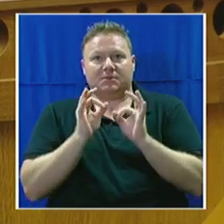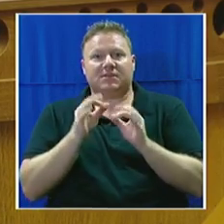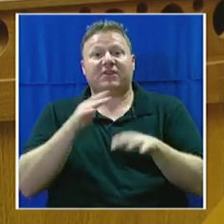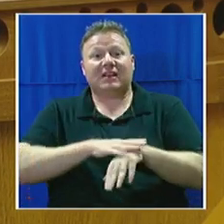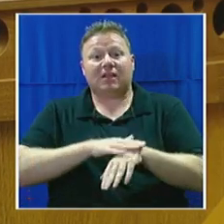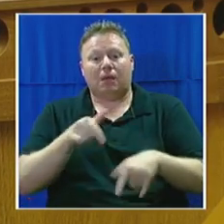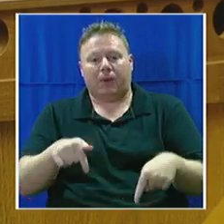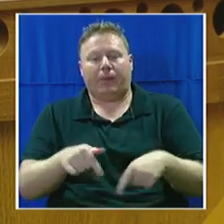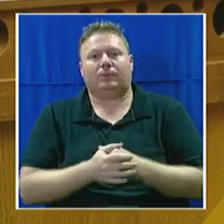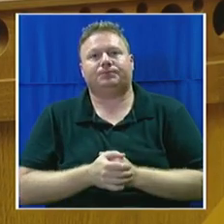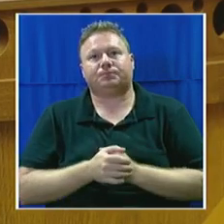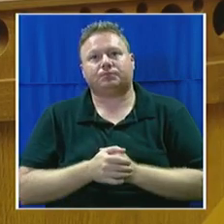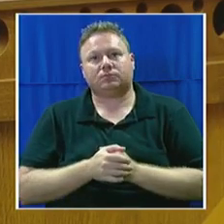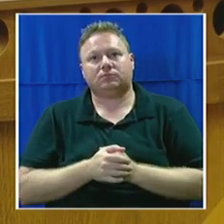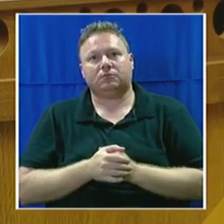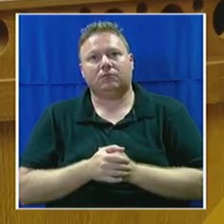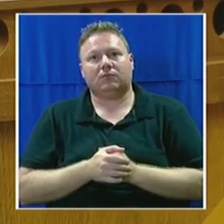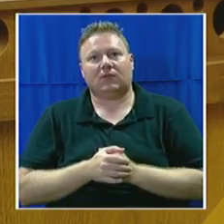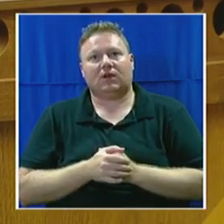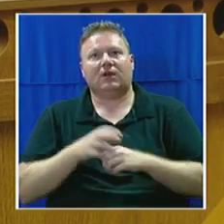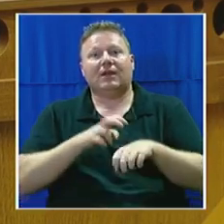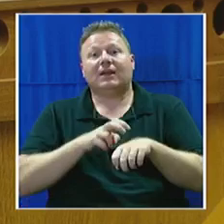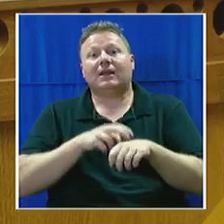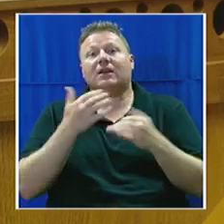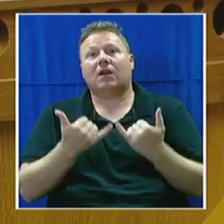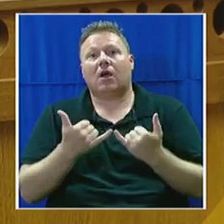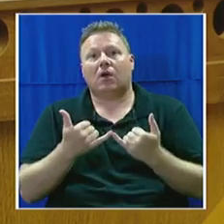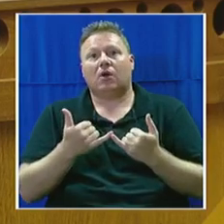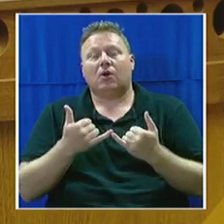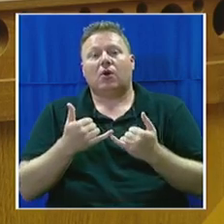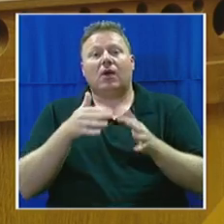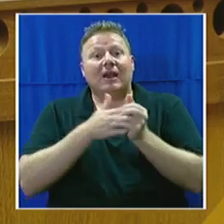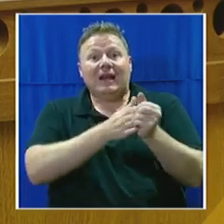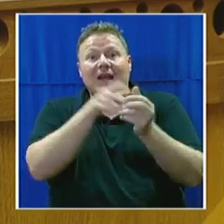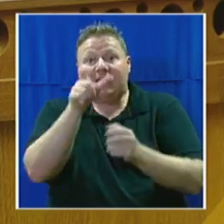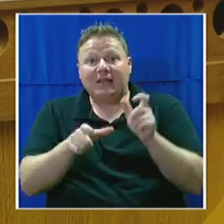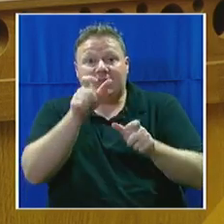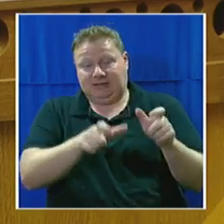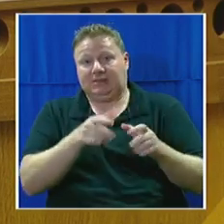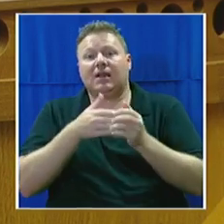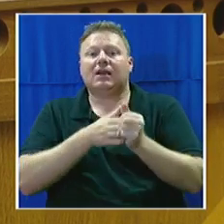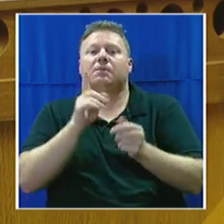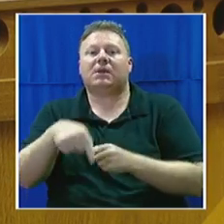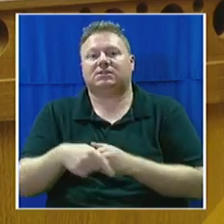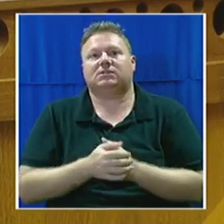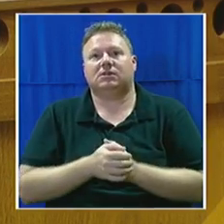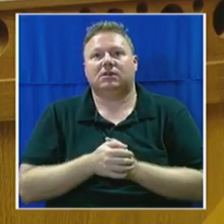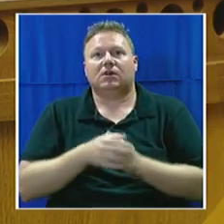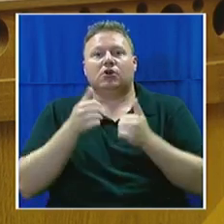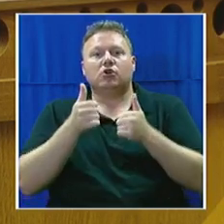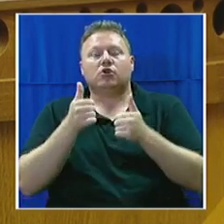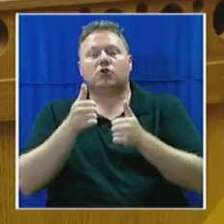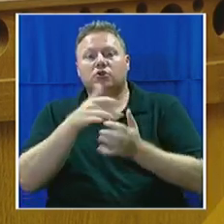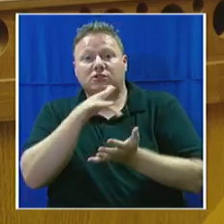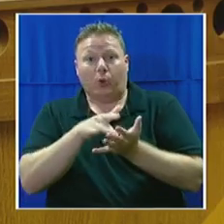time. Therefore, ultimately what we need now is for leaders to lead. We have been granted a good head start as this country. Let